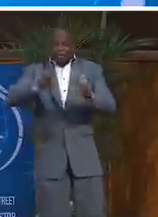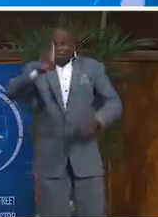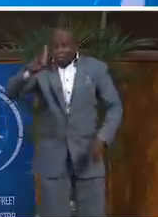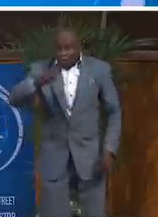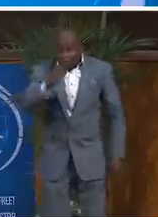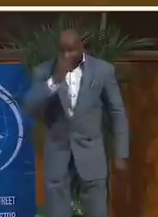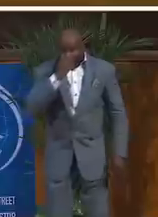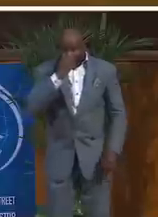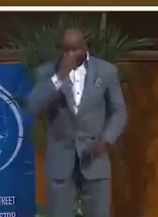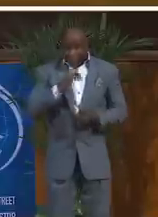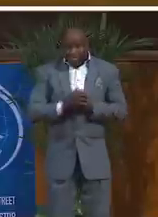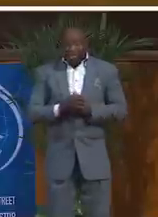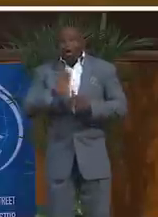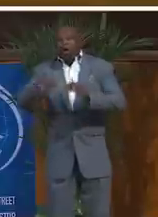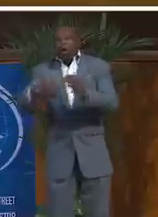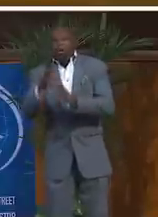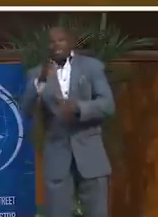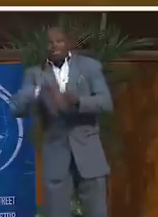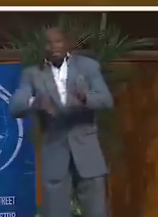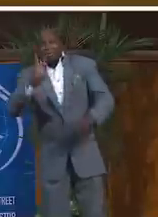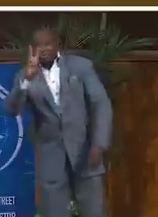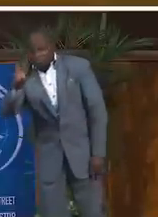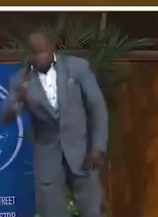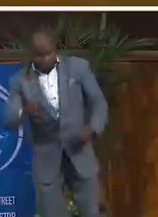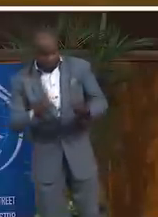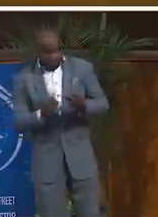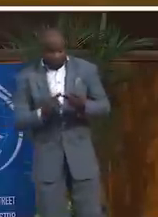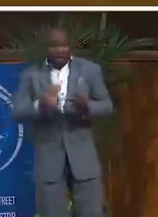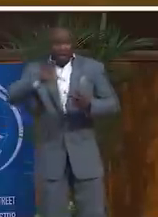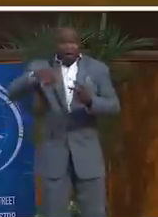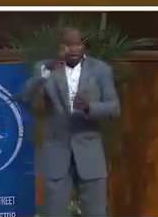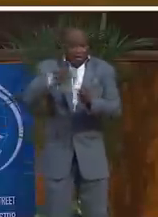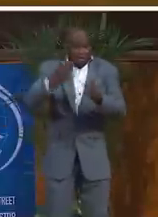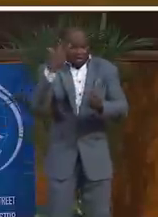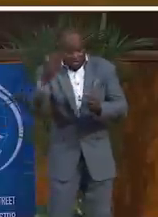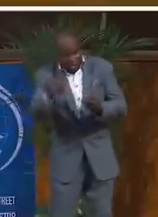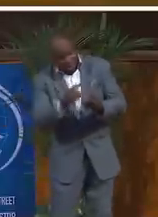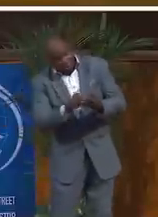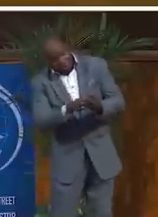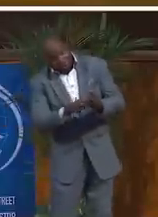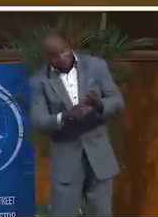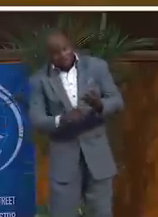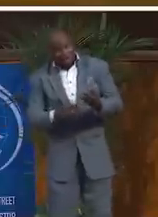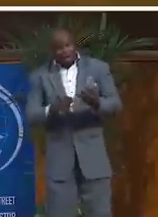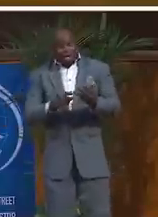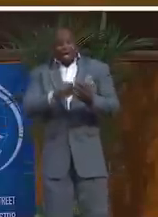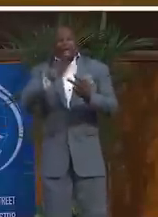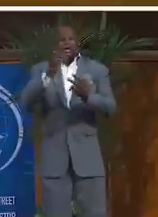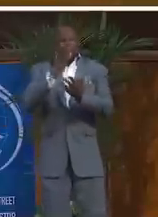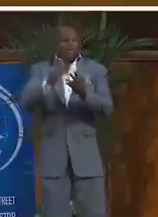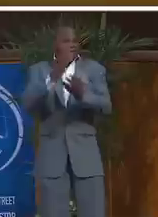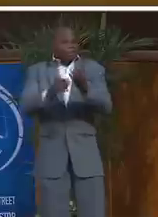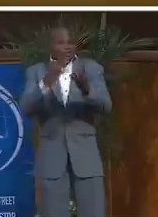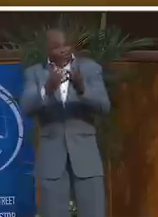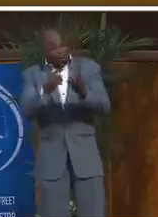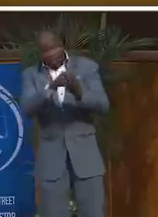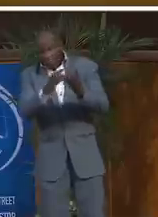1, all of chapter 2, all of chapter 3, and some of chapter